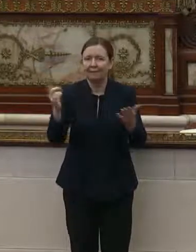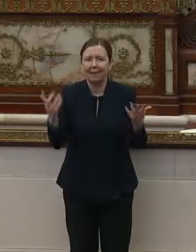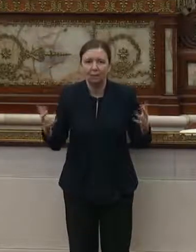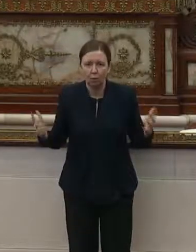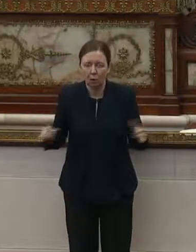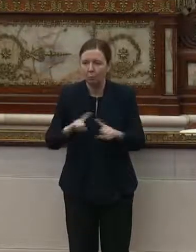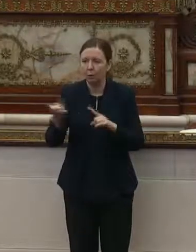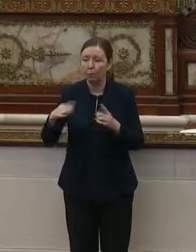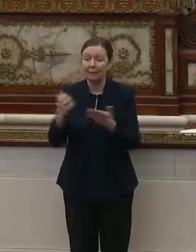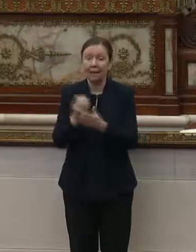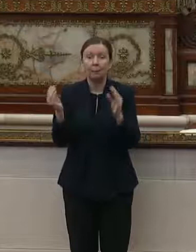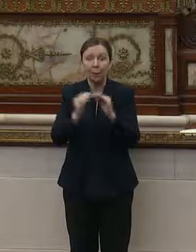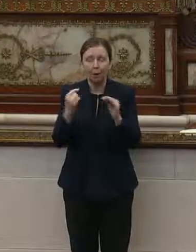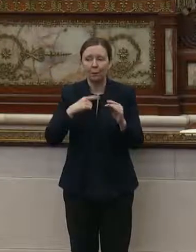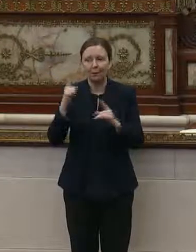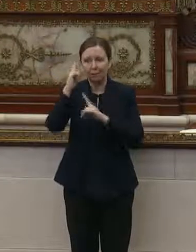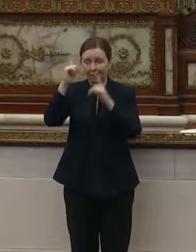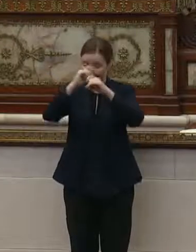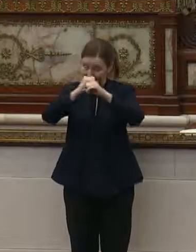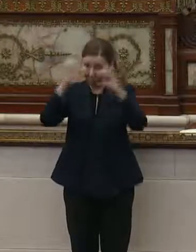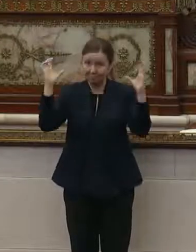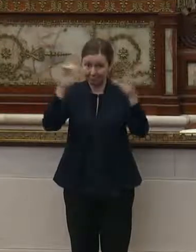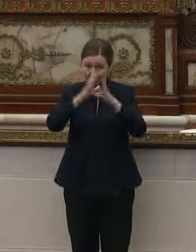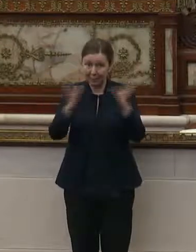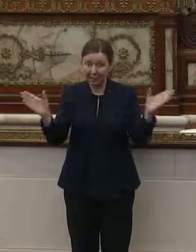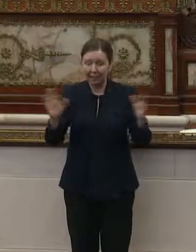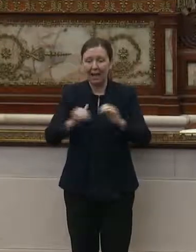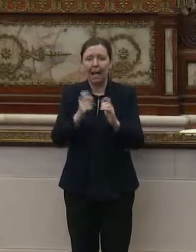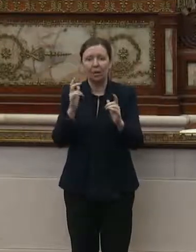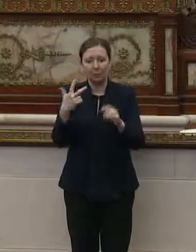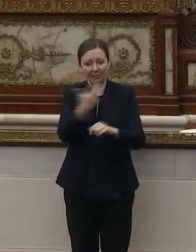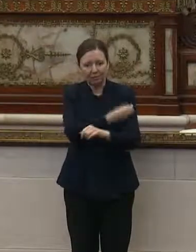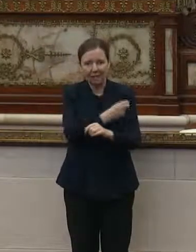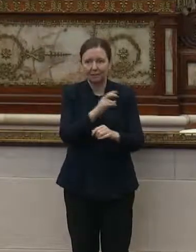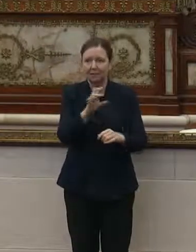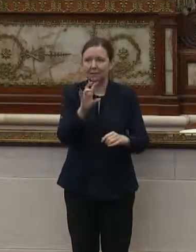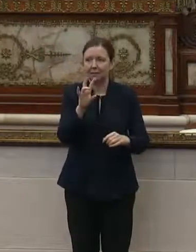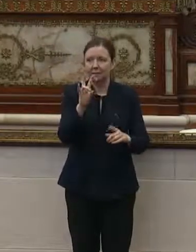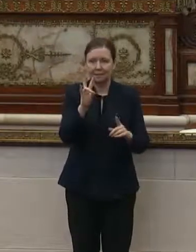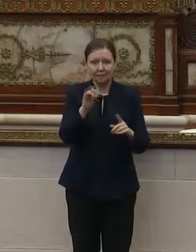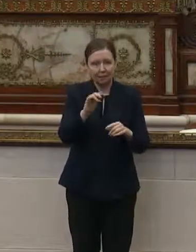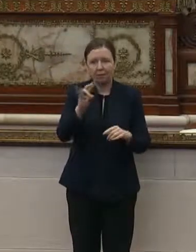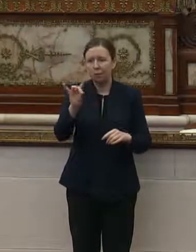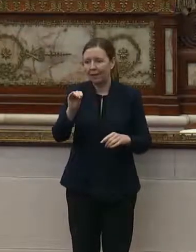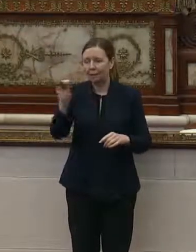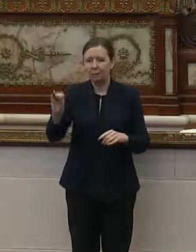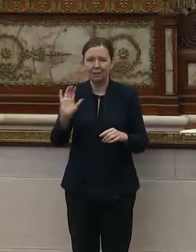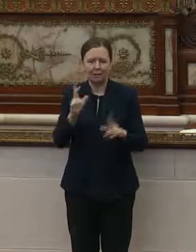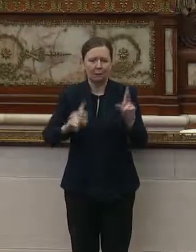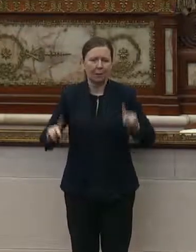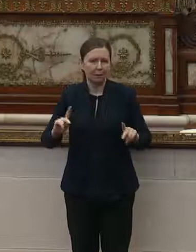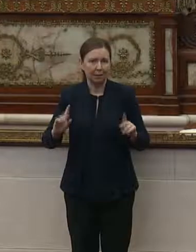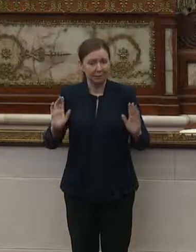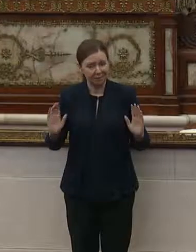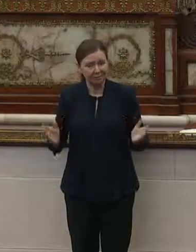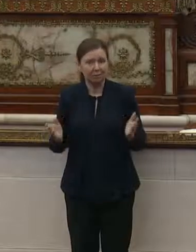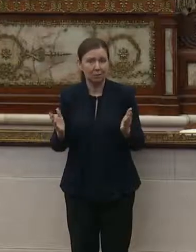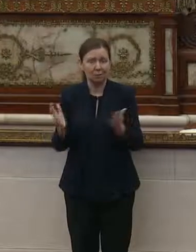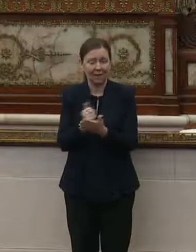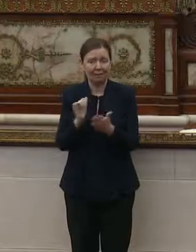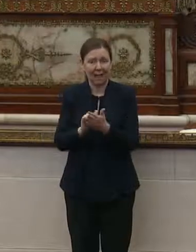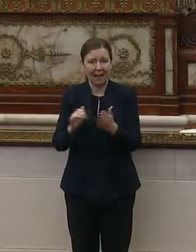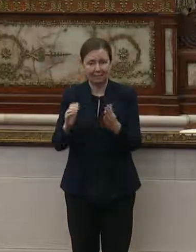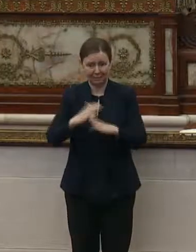once we get more vaccines, we got to think in a bigger term. How do we vaccinate, 70 to 80% of our population to get that herd immunity?